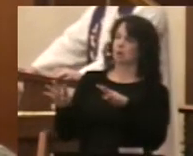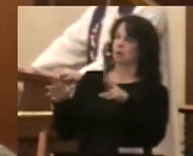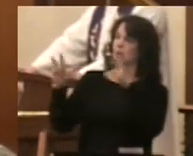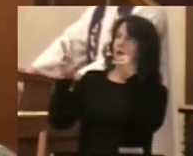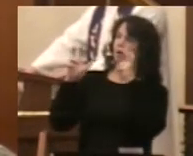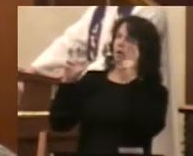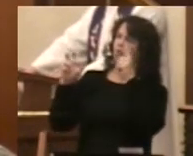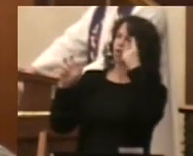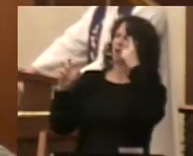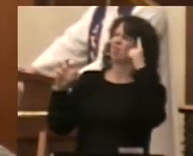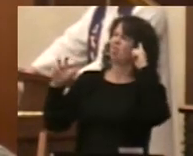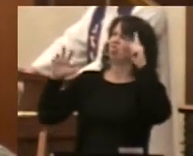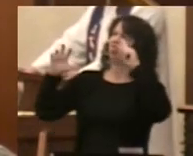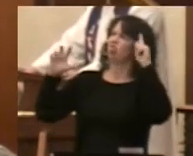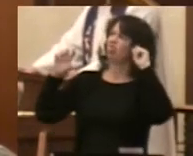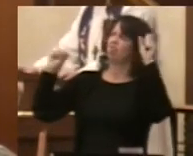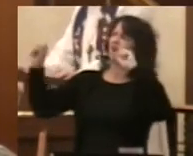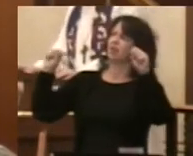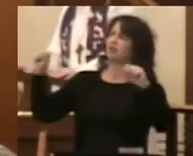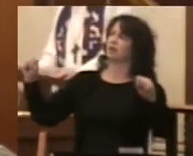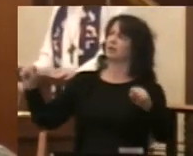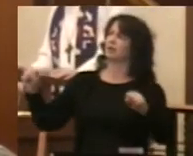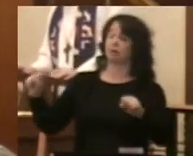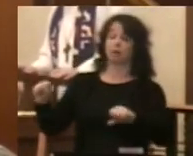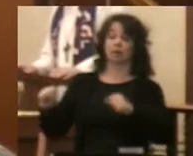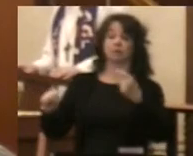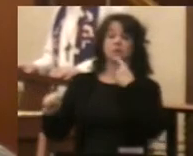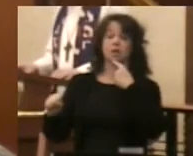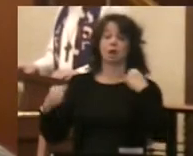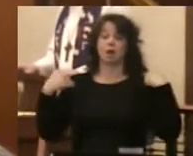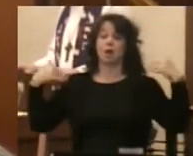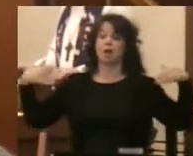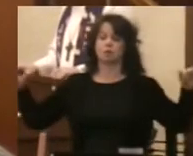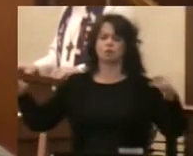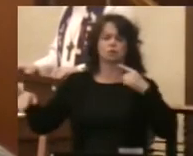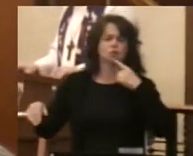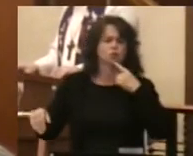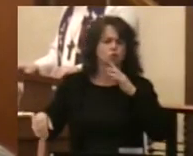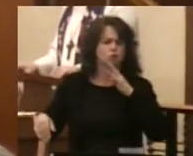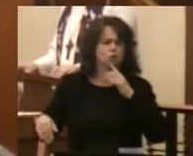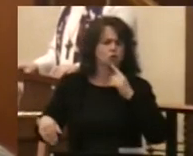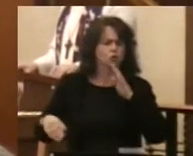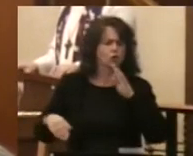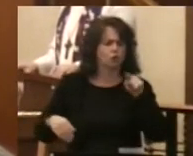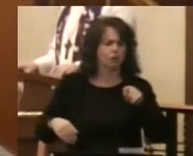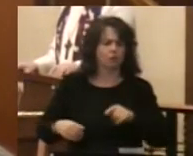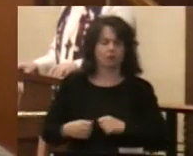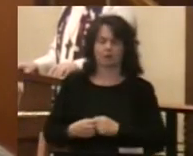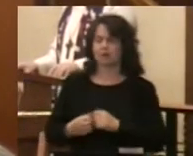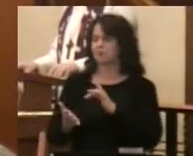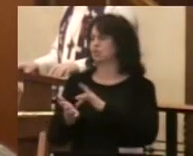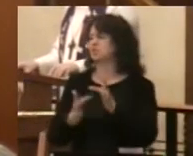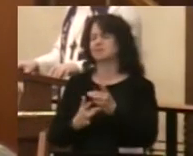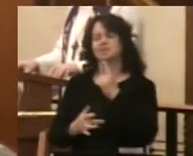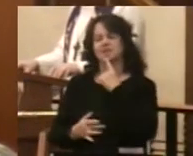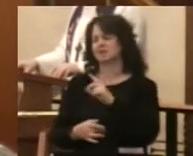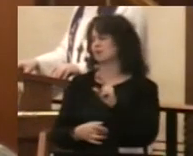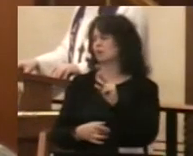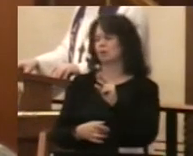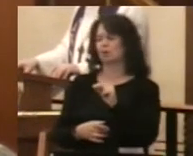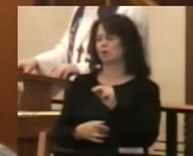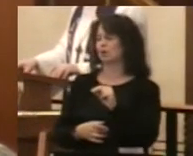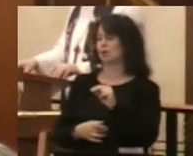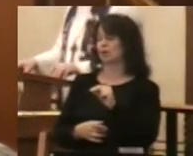was thunder. Others said, "An angel has spoken to him." Jesus answered, "This